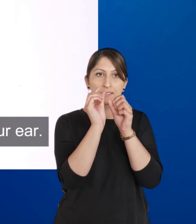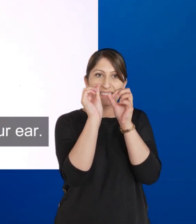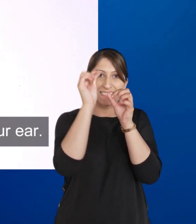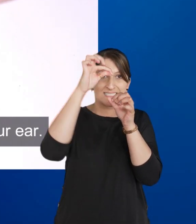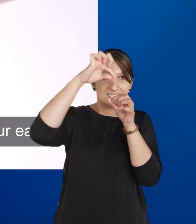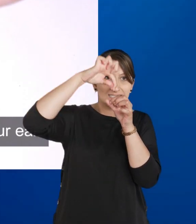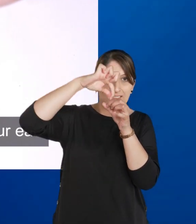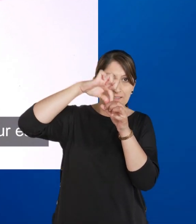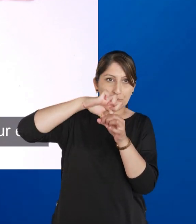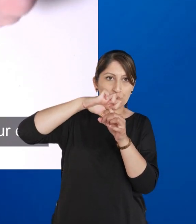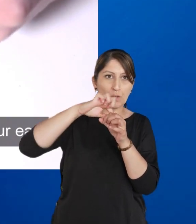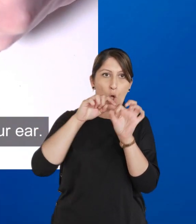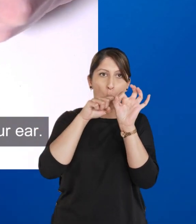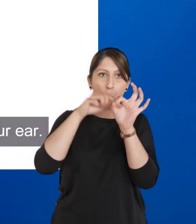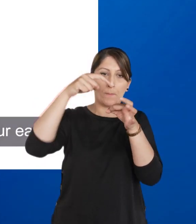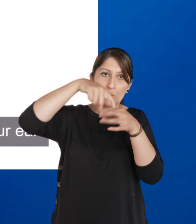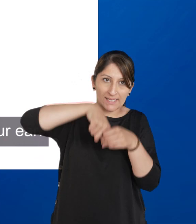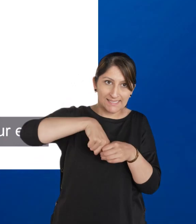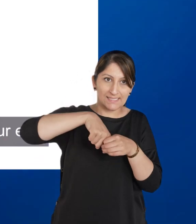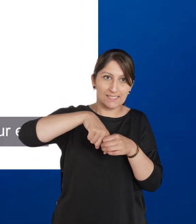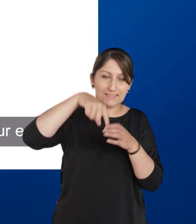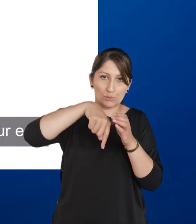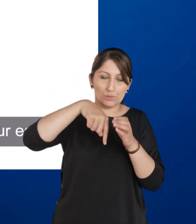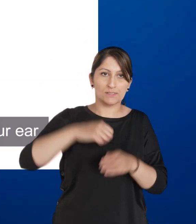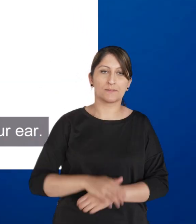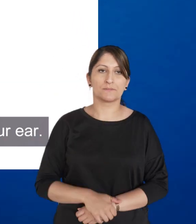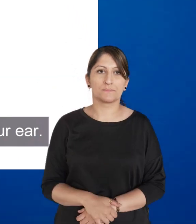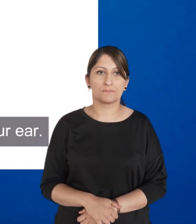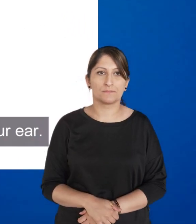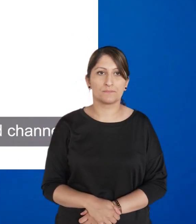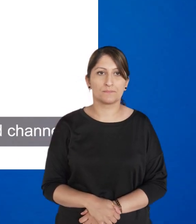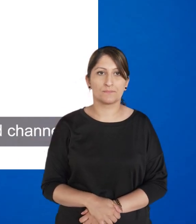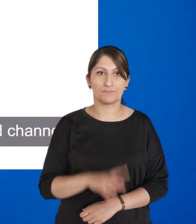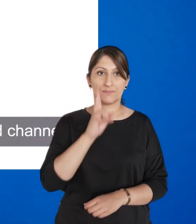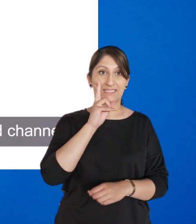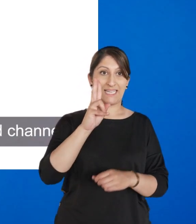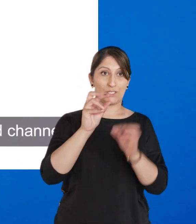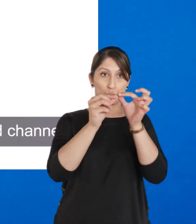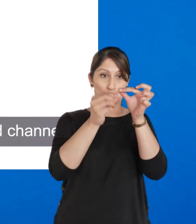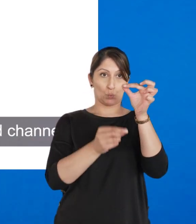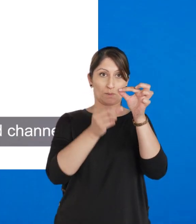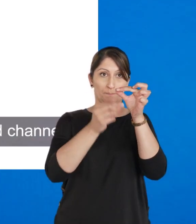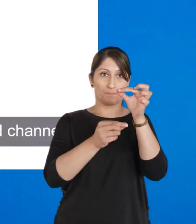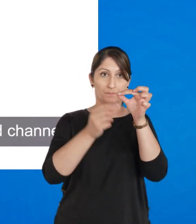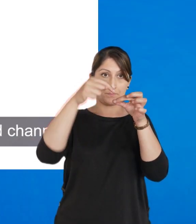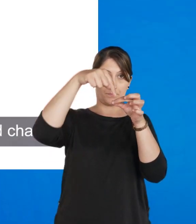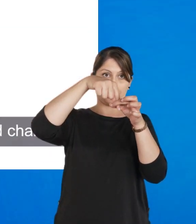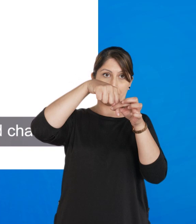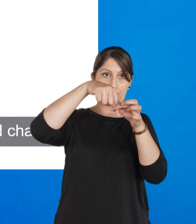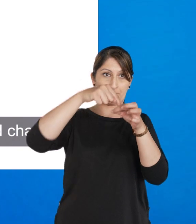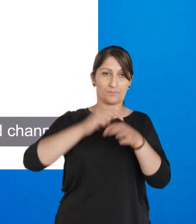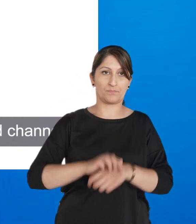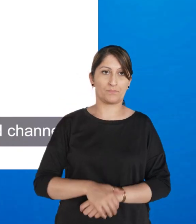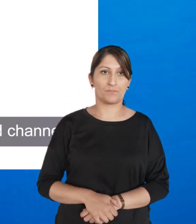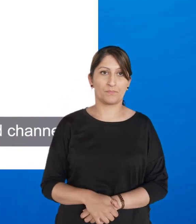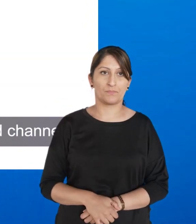that it comes out of the end that usually goes into your ear. When you see the plastic tubing coming out of